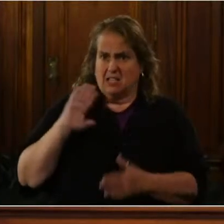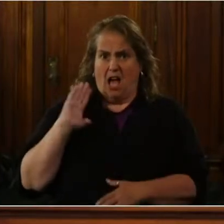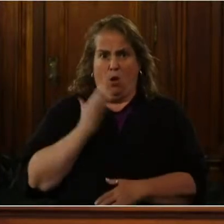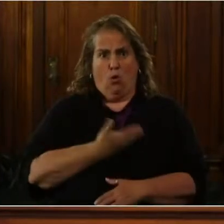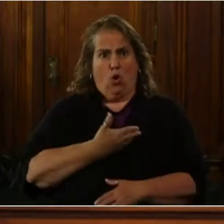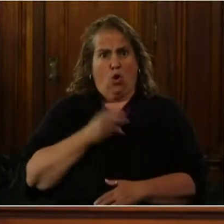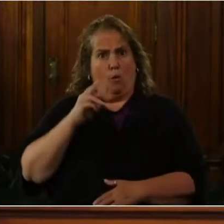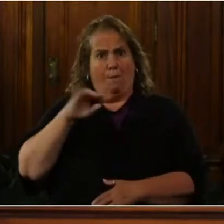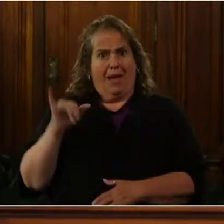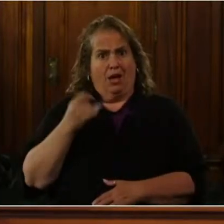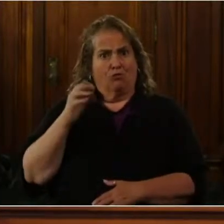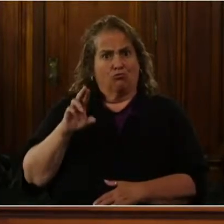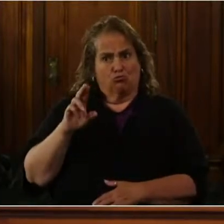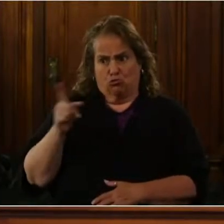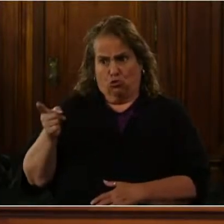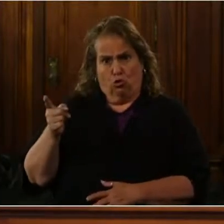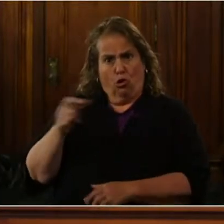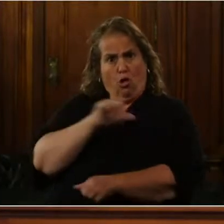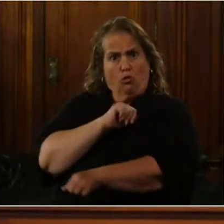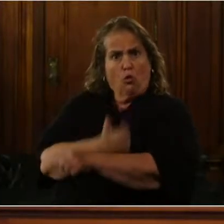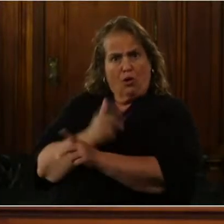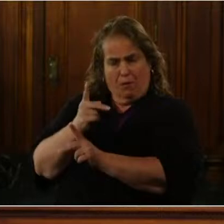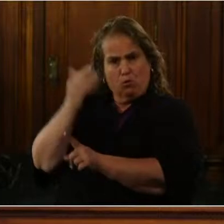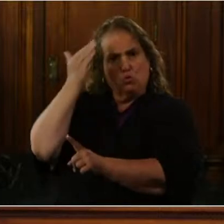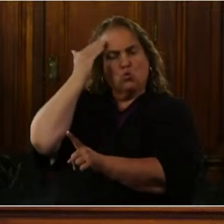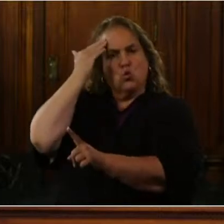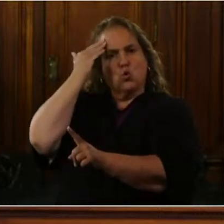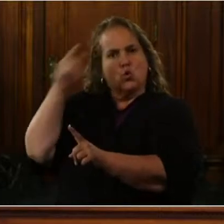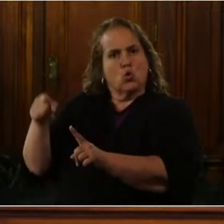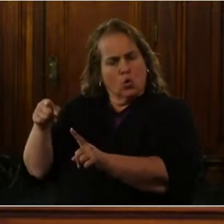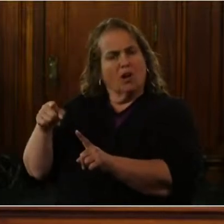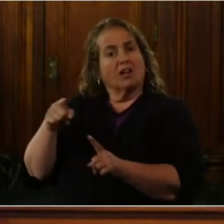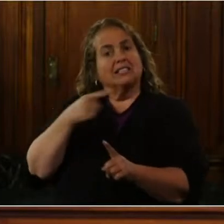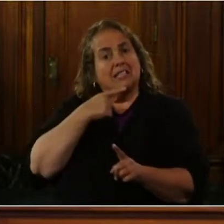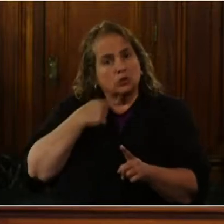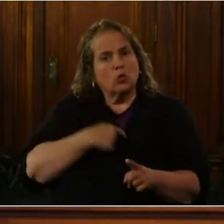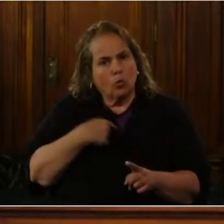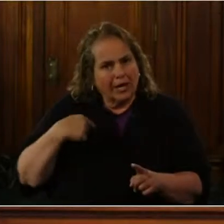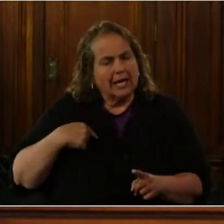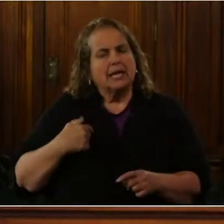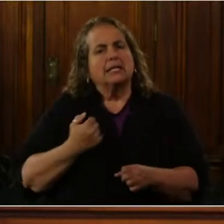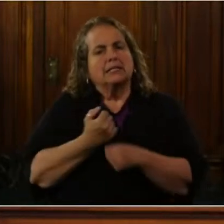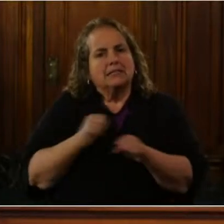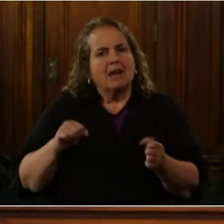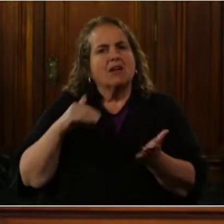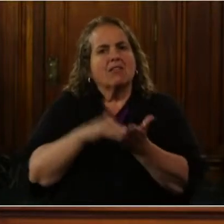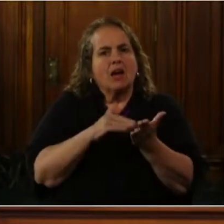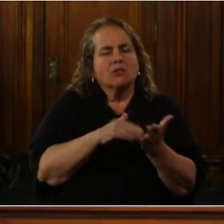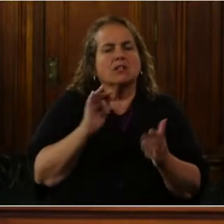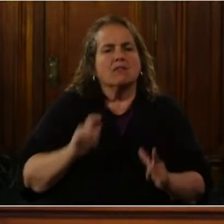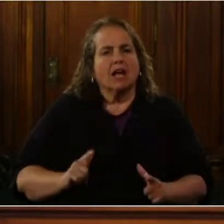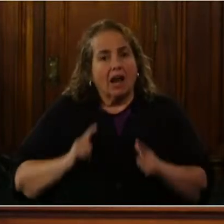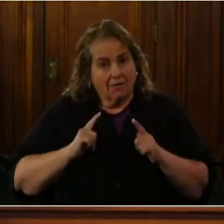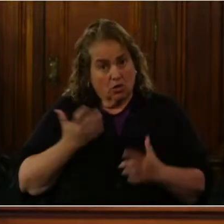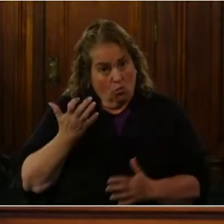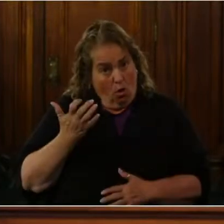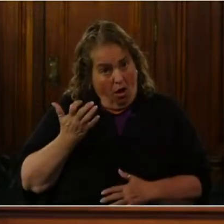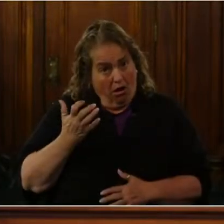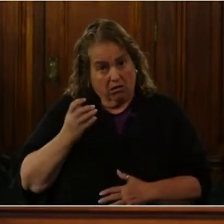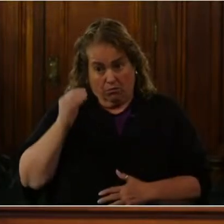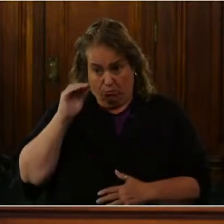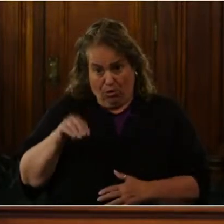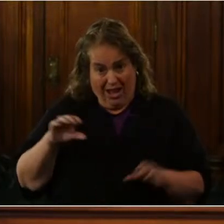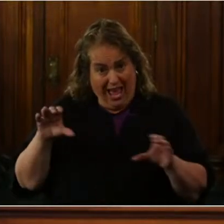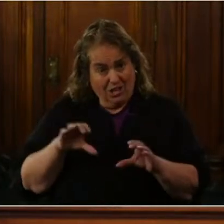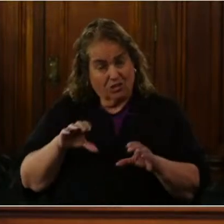saying it saved thousands of lives. So do you want to accept testimony and put into action laws that would have